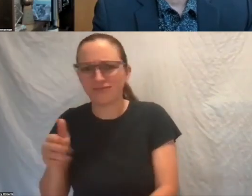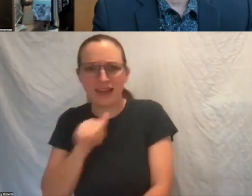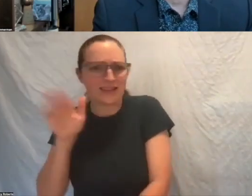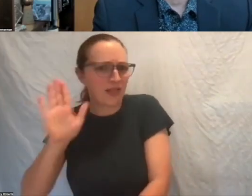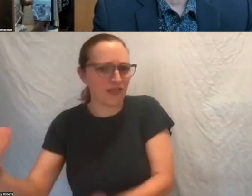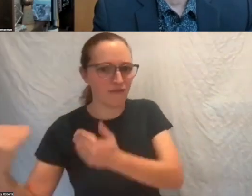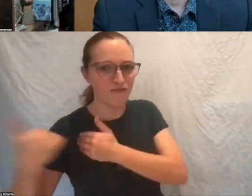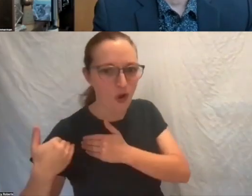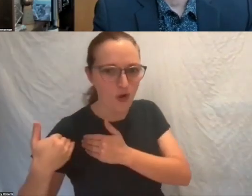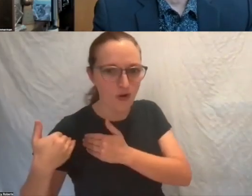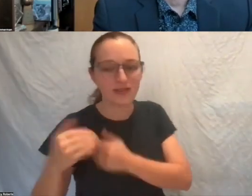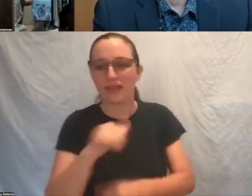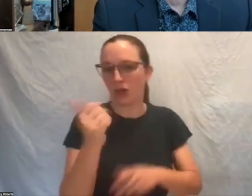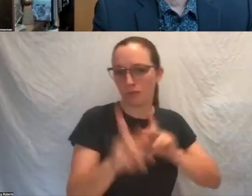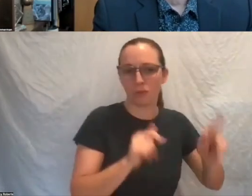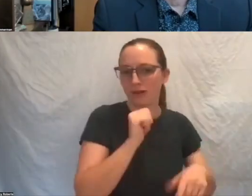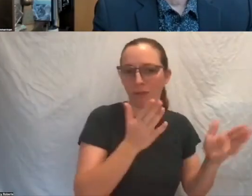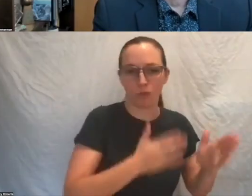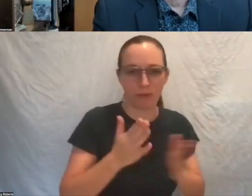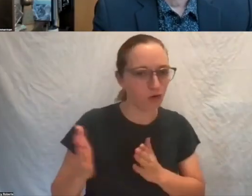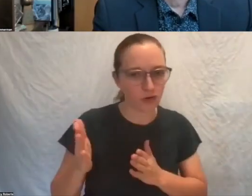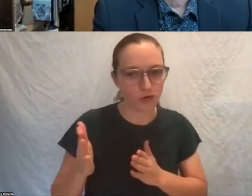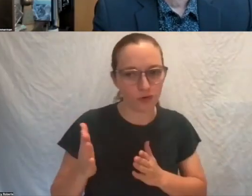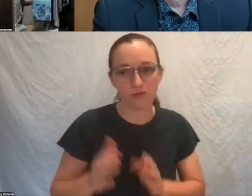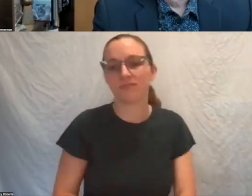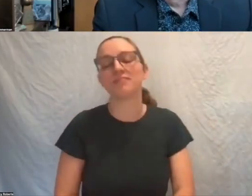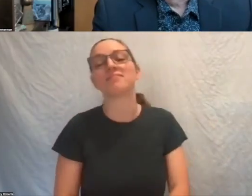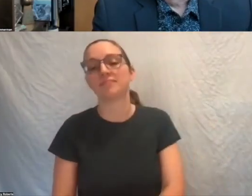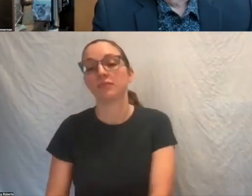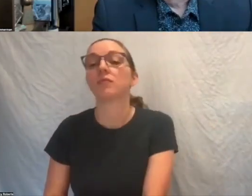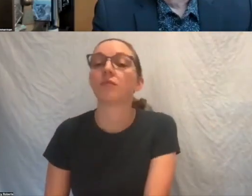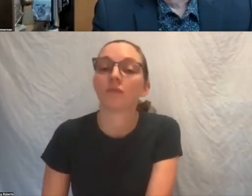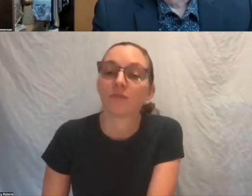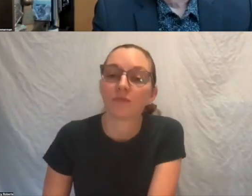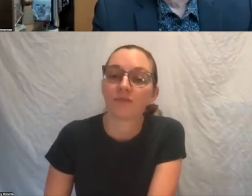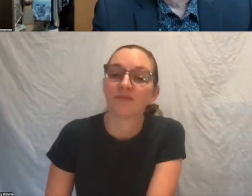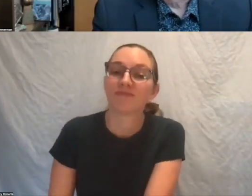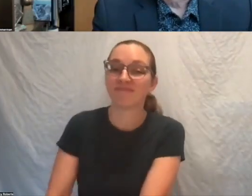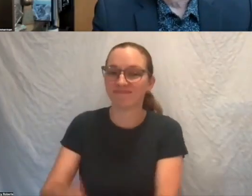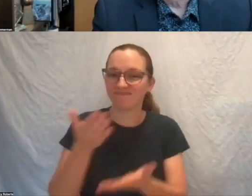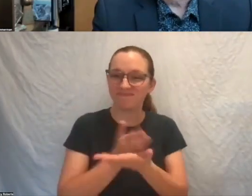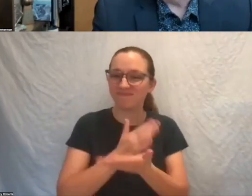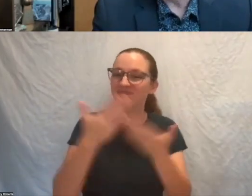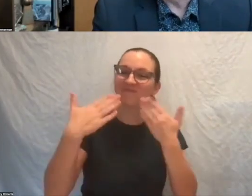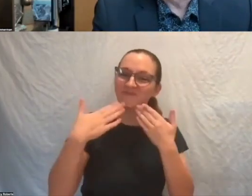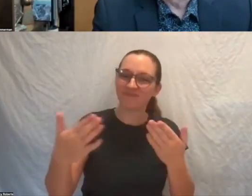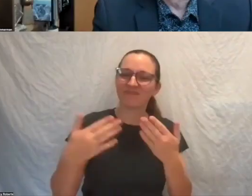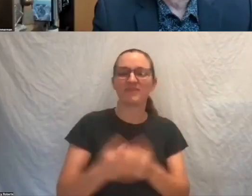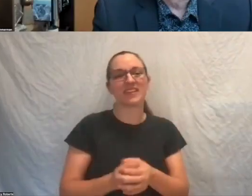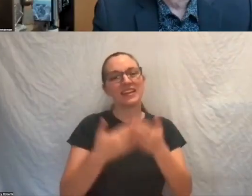All right, Coach Charles, the question. Yes, sir. All right. Okay. Thank